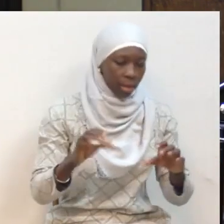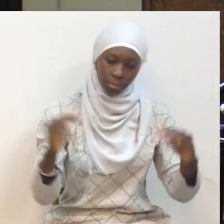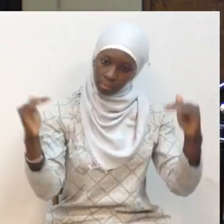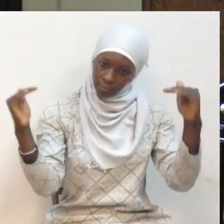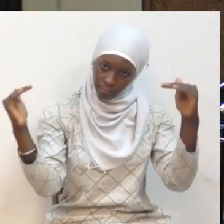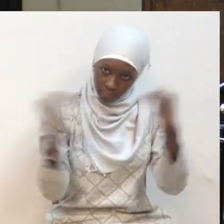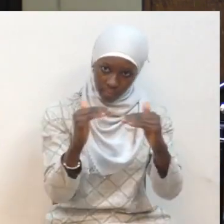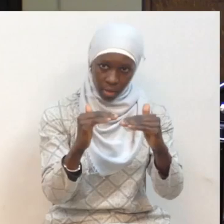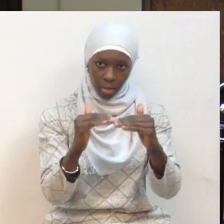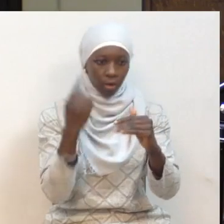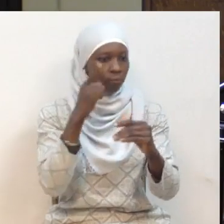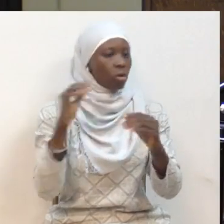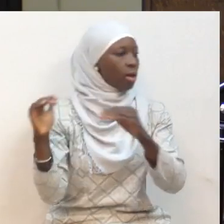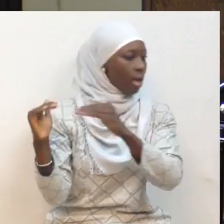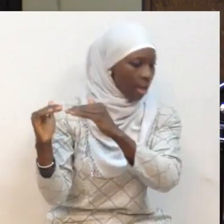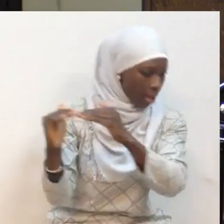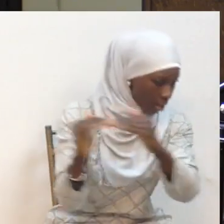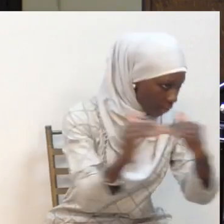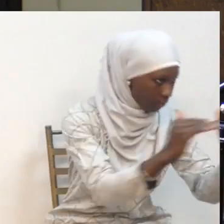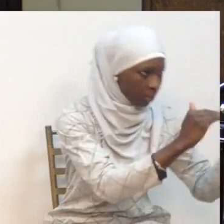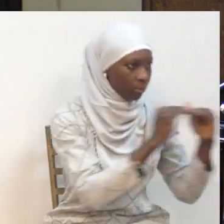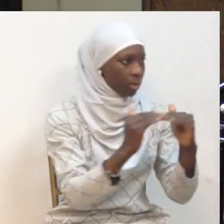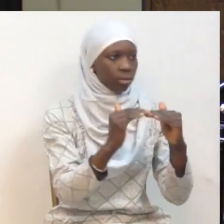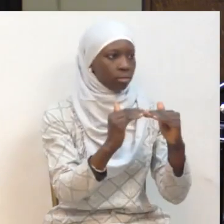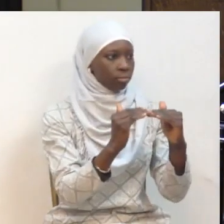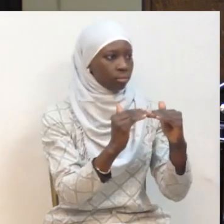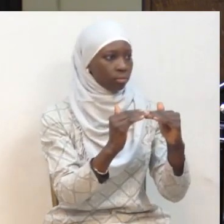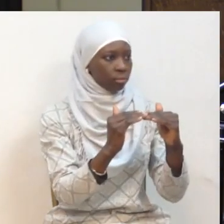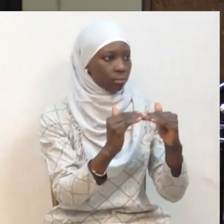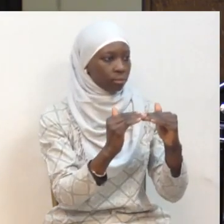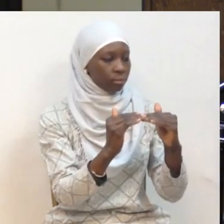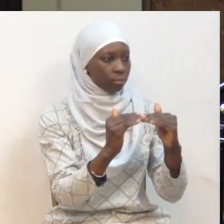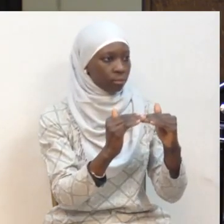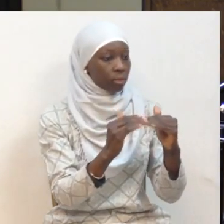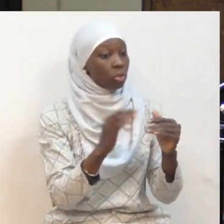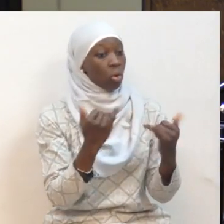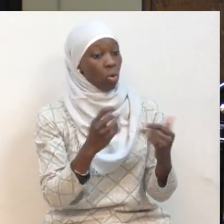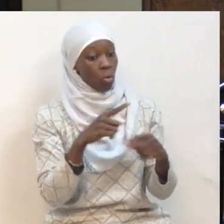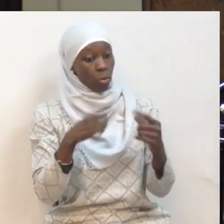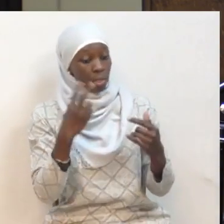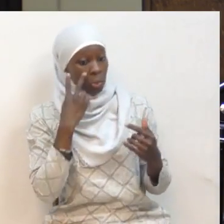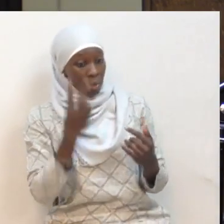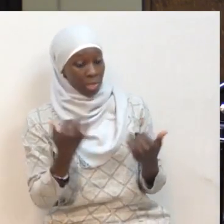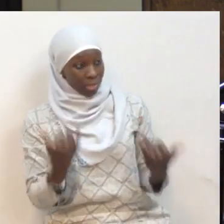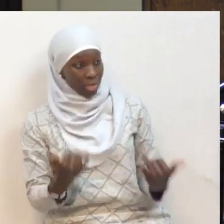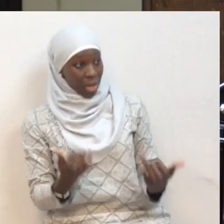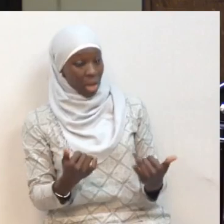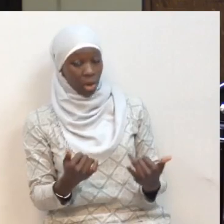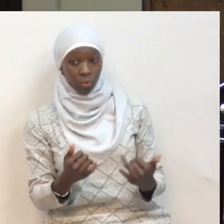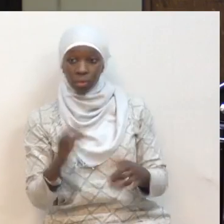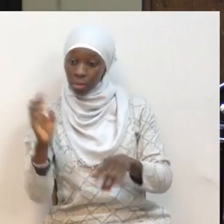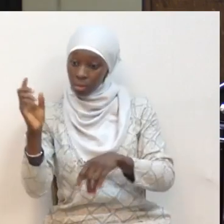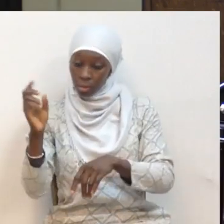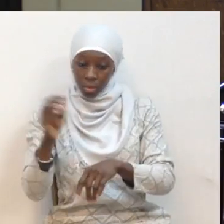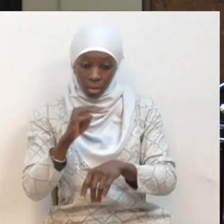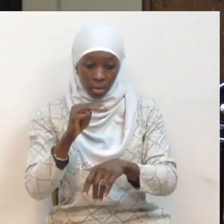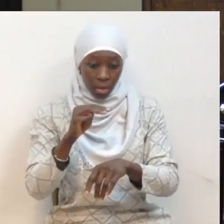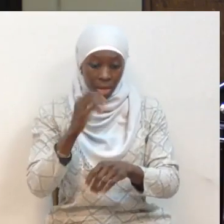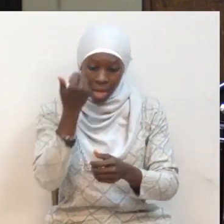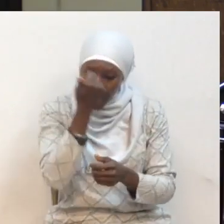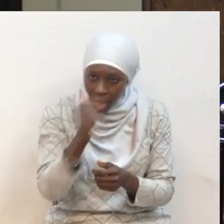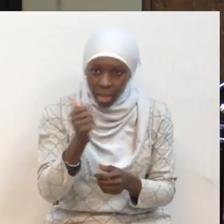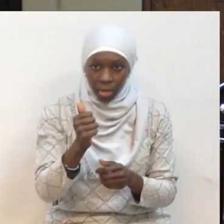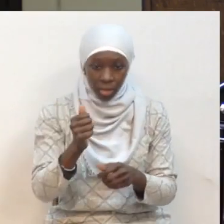and measure any Muslim nation today, you will easily reach the rational